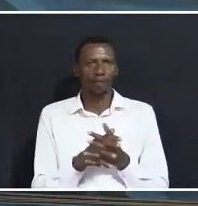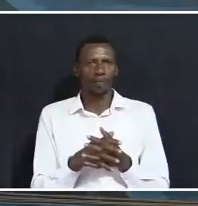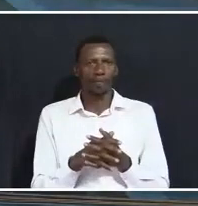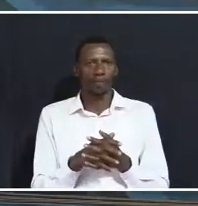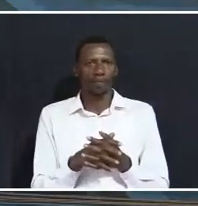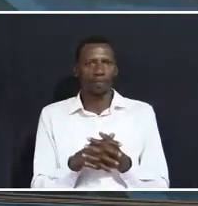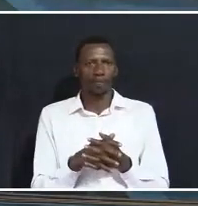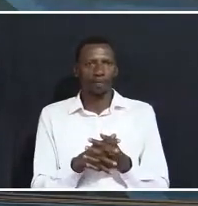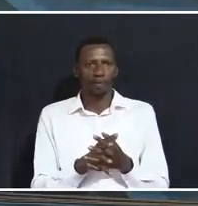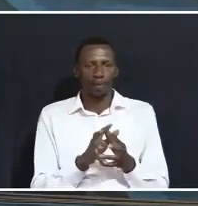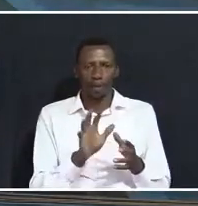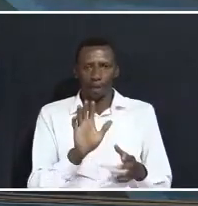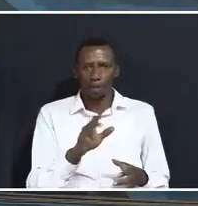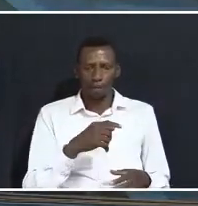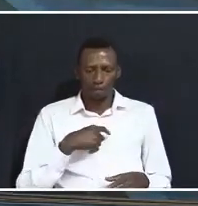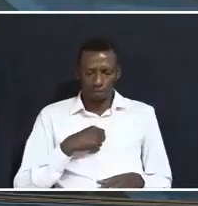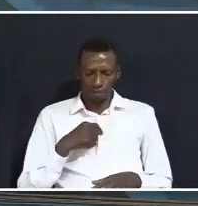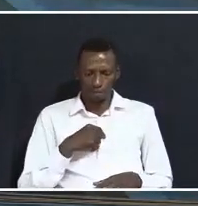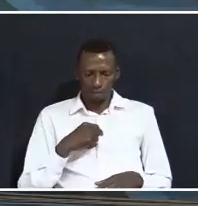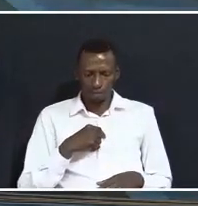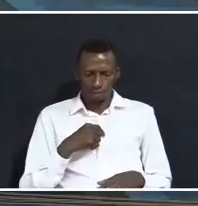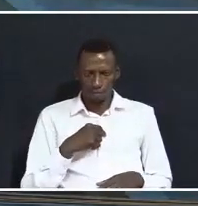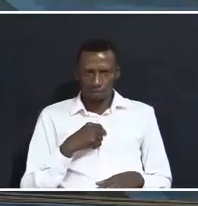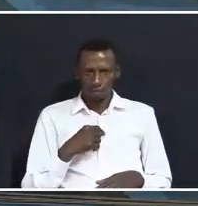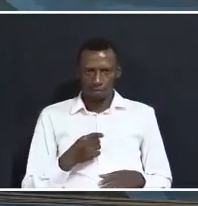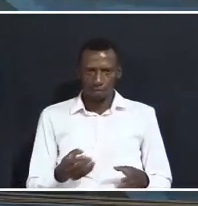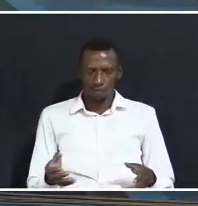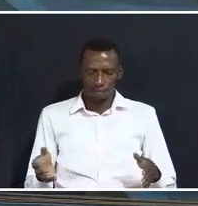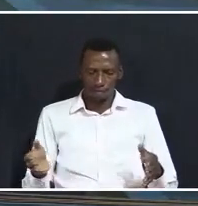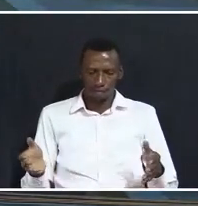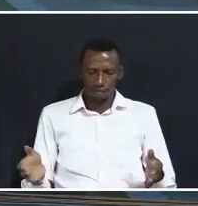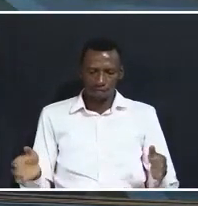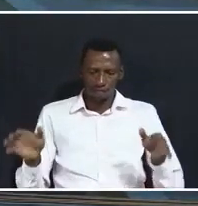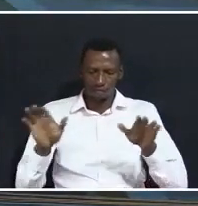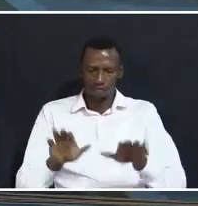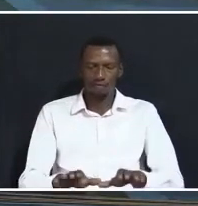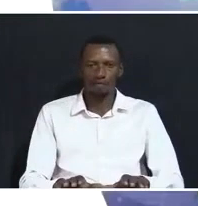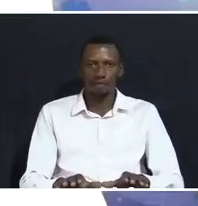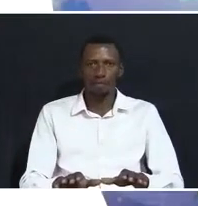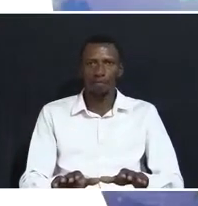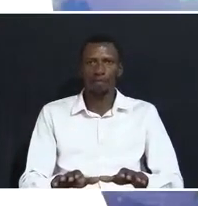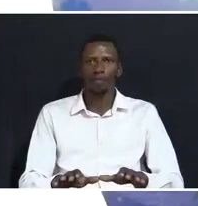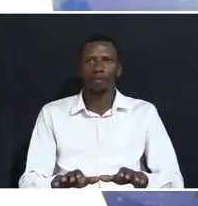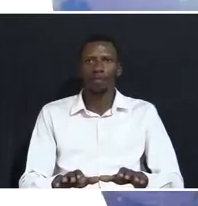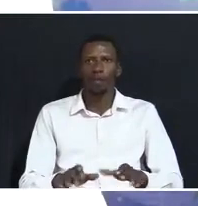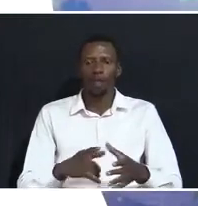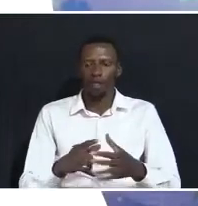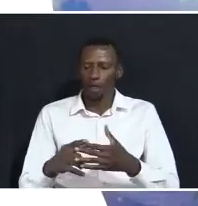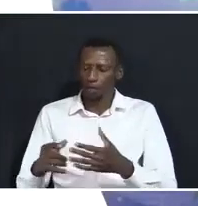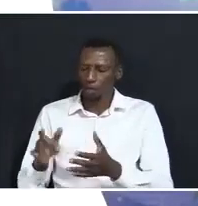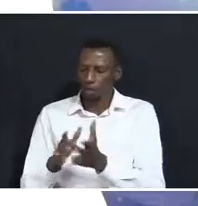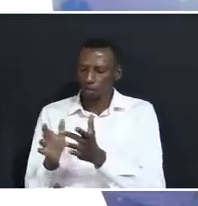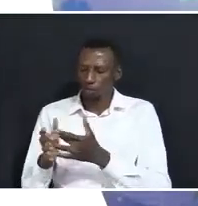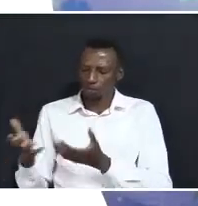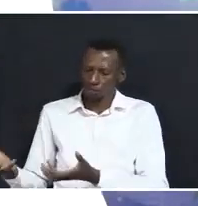They put their cloth on it and they take Jesus and put him on it.